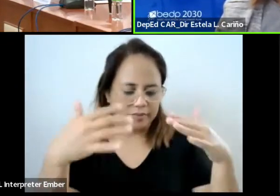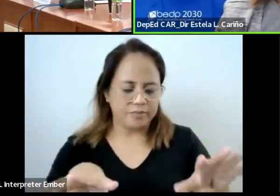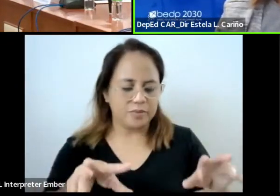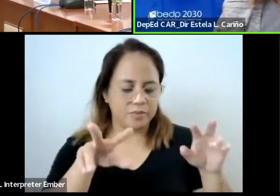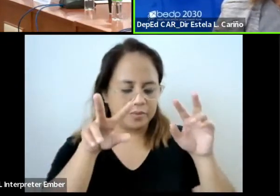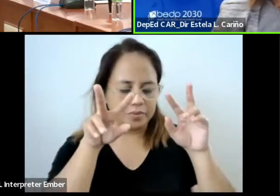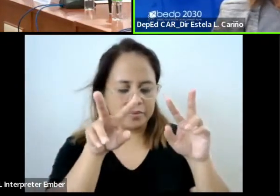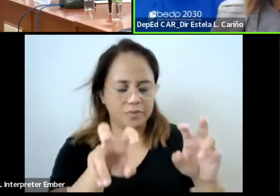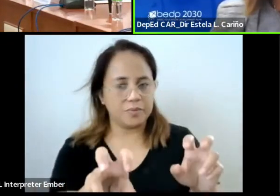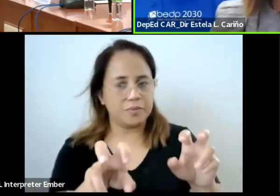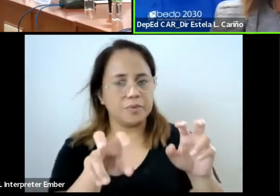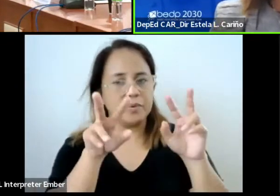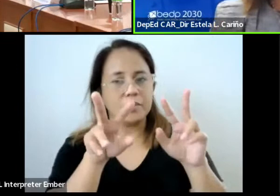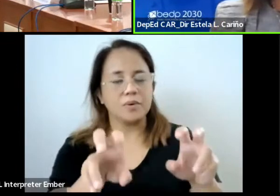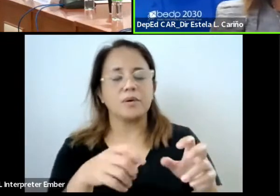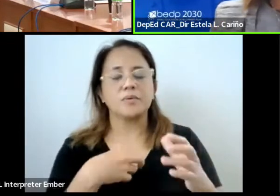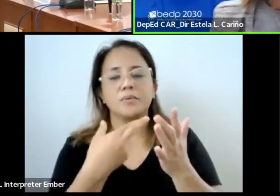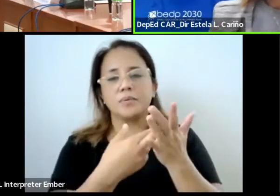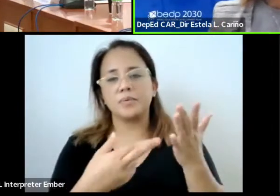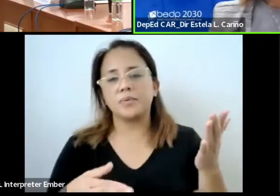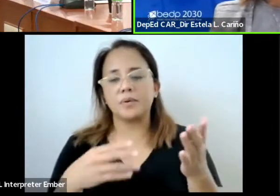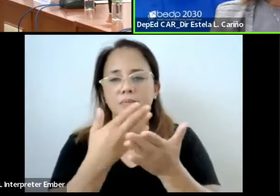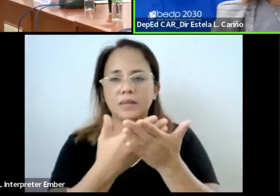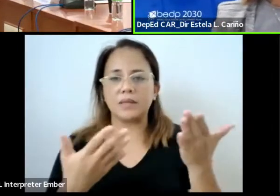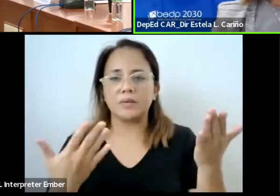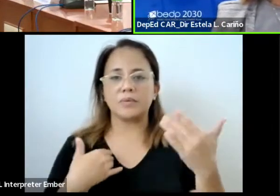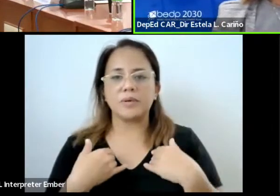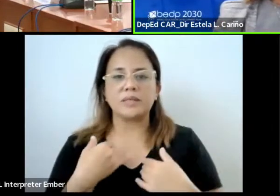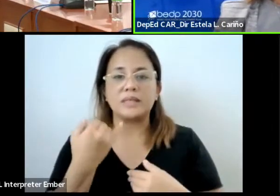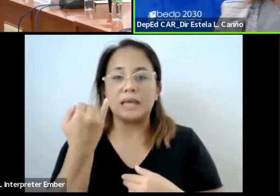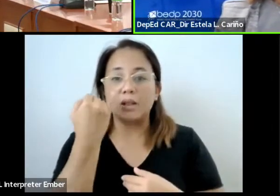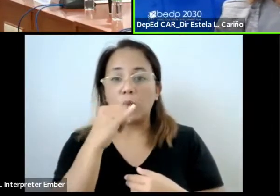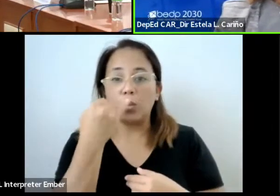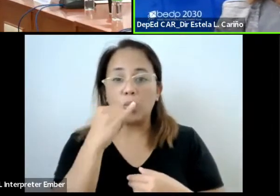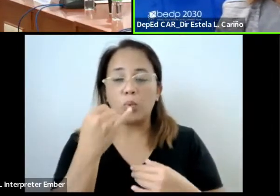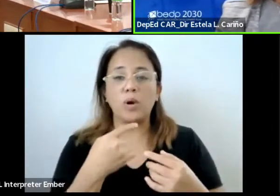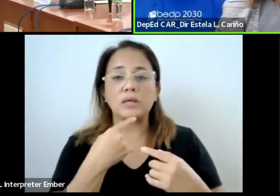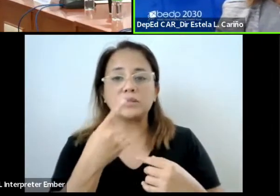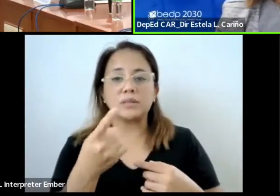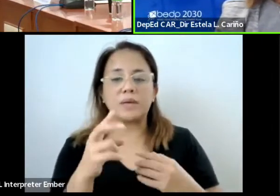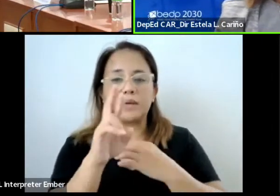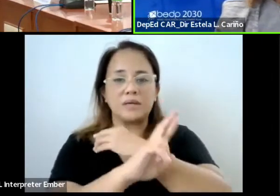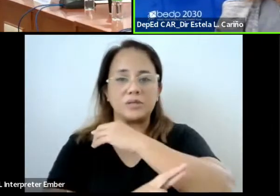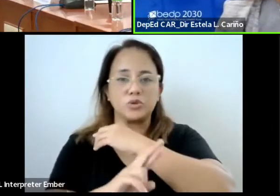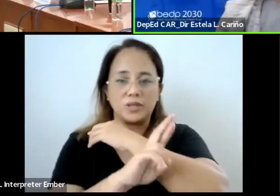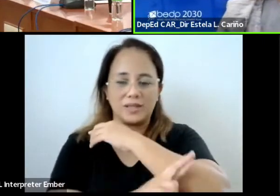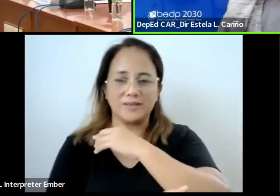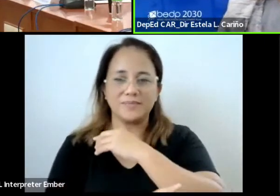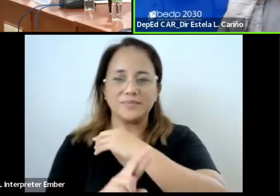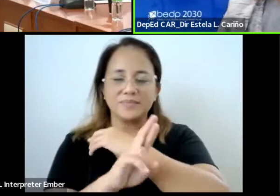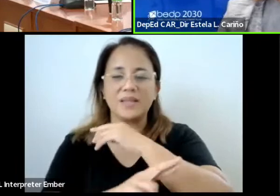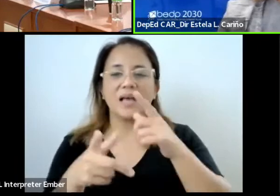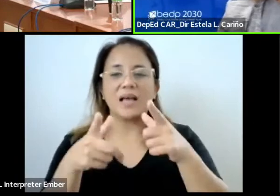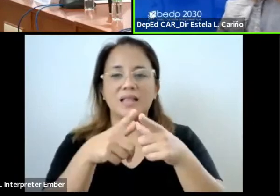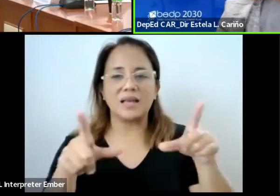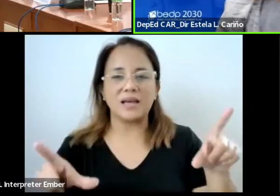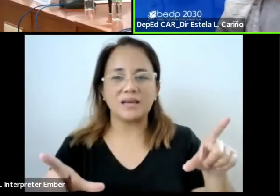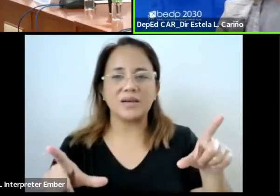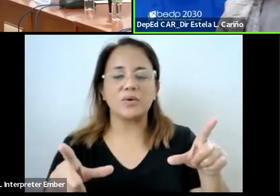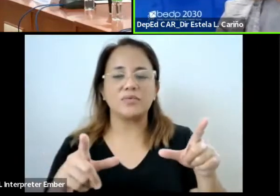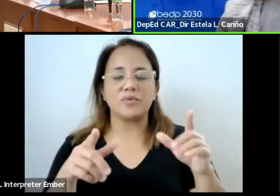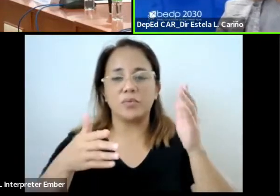different resource materials in Iloco, which was declared as the regional language of